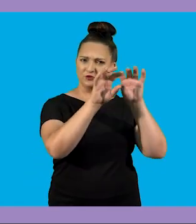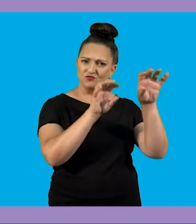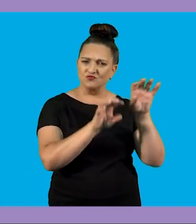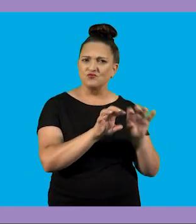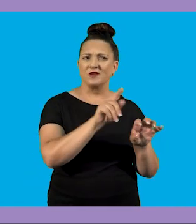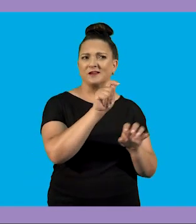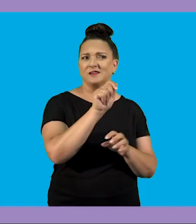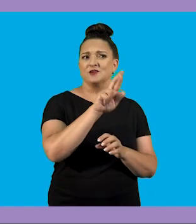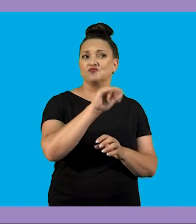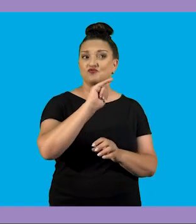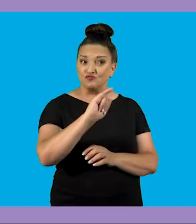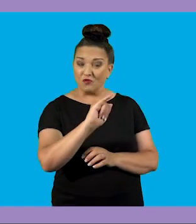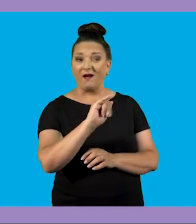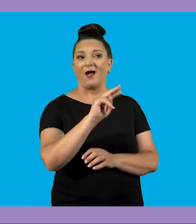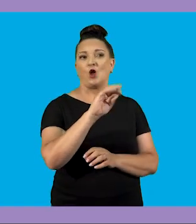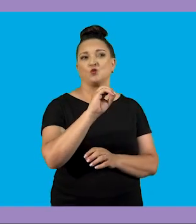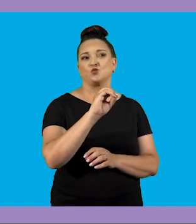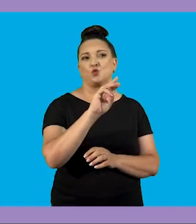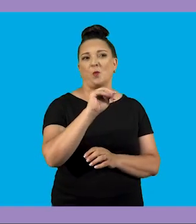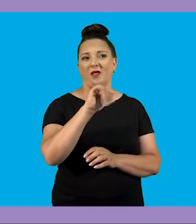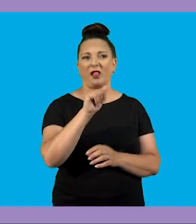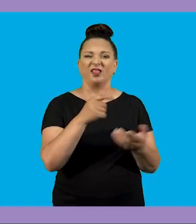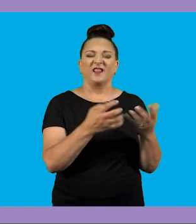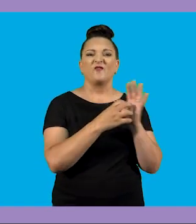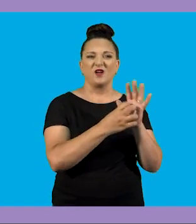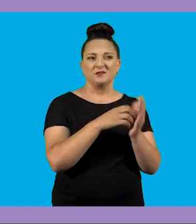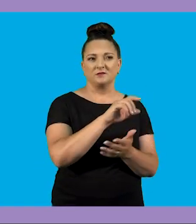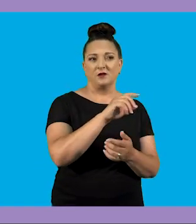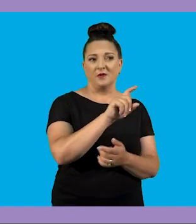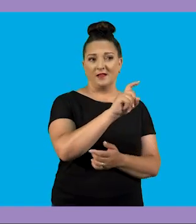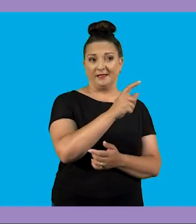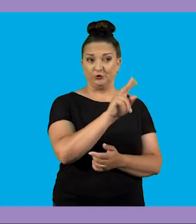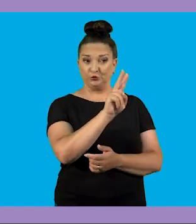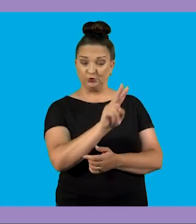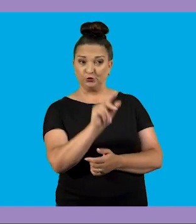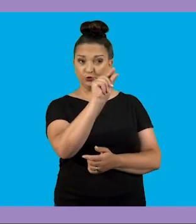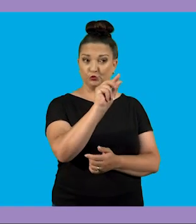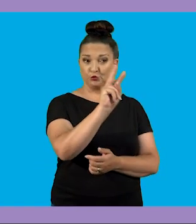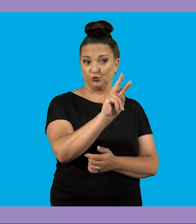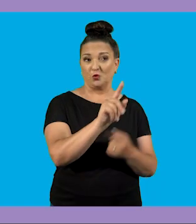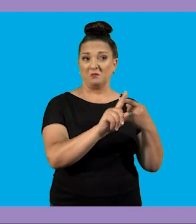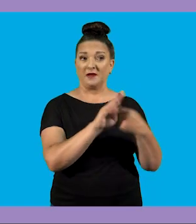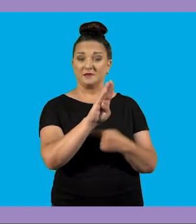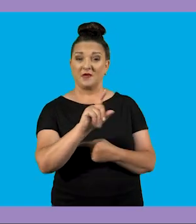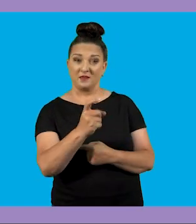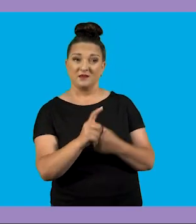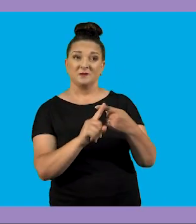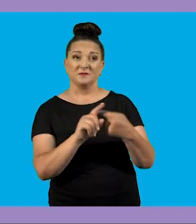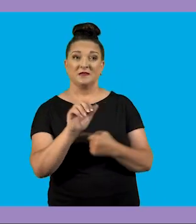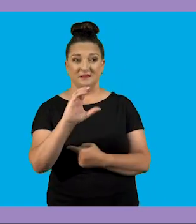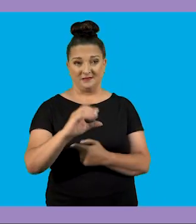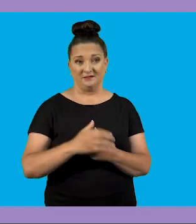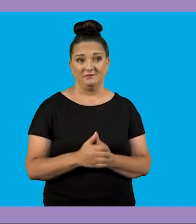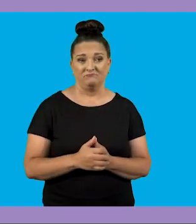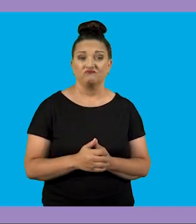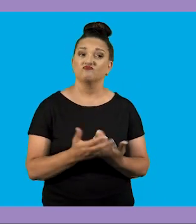going to be factorizing trinomials in the form x squared plus bx plus c. We are also going to be factorizing trinomials in